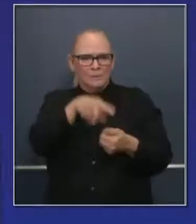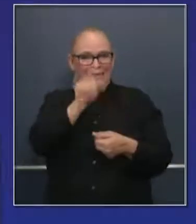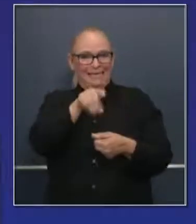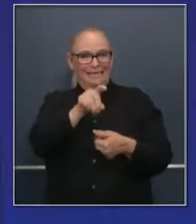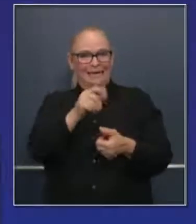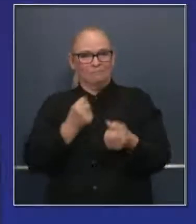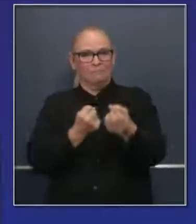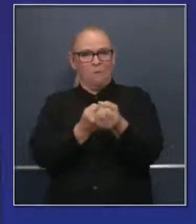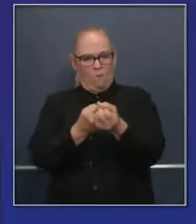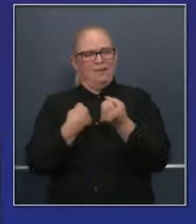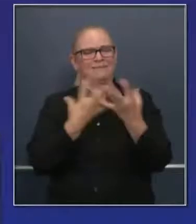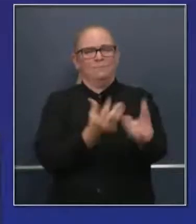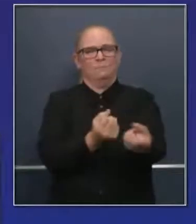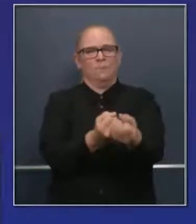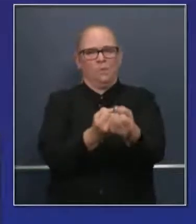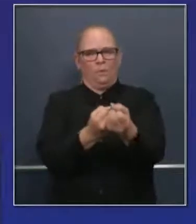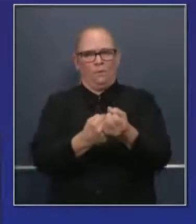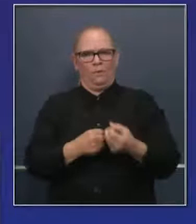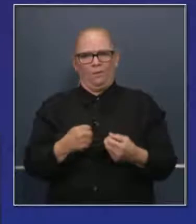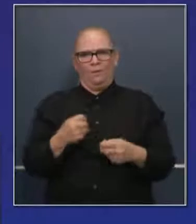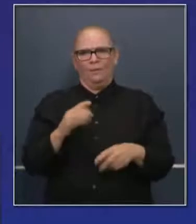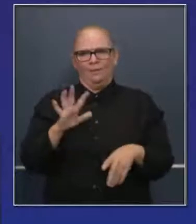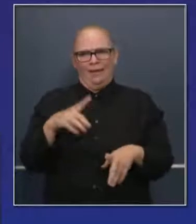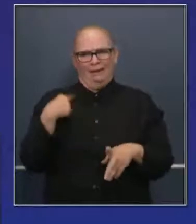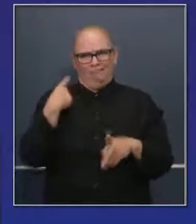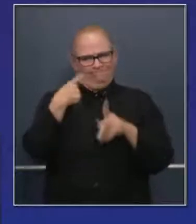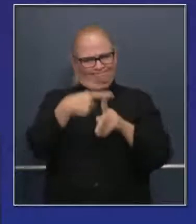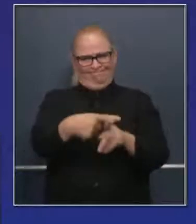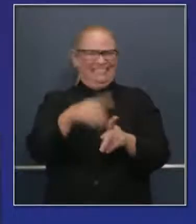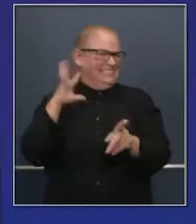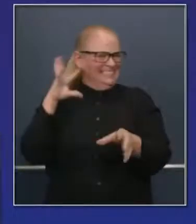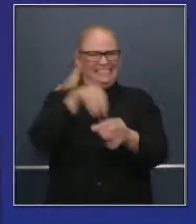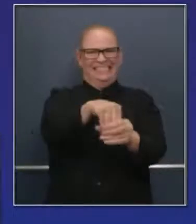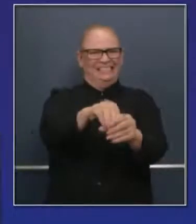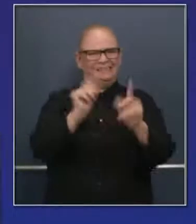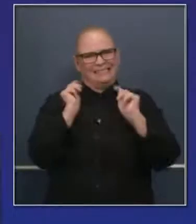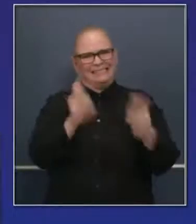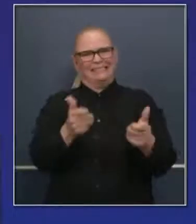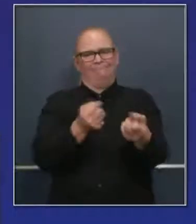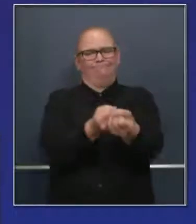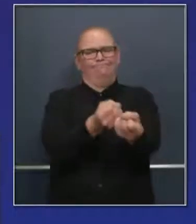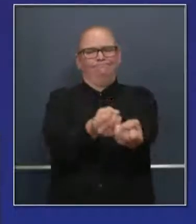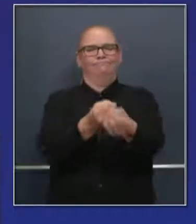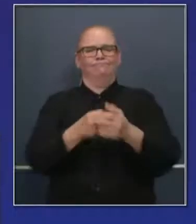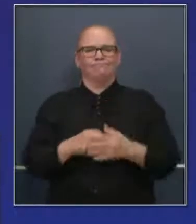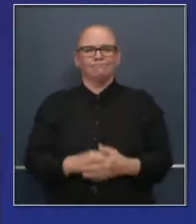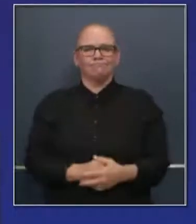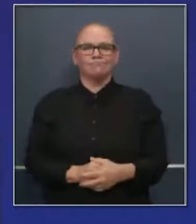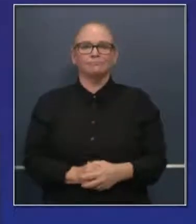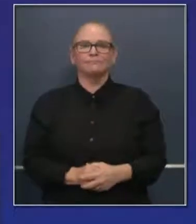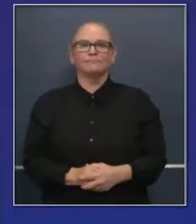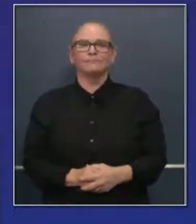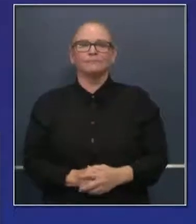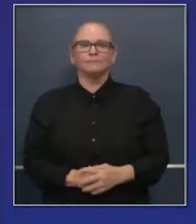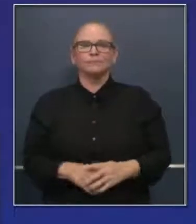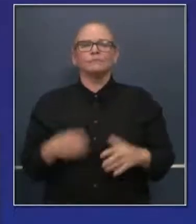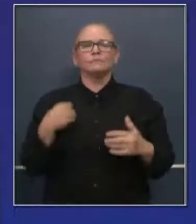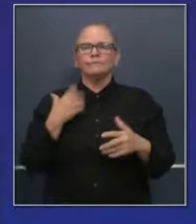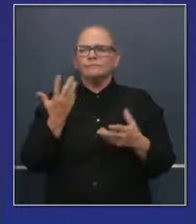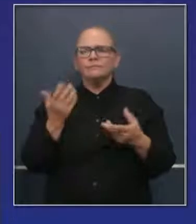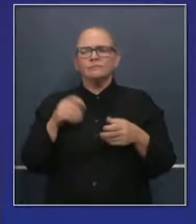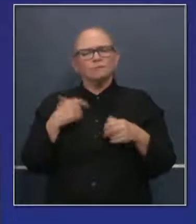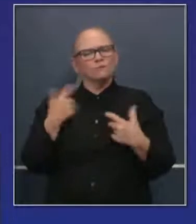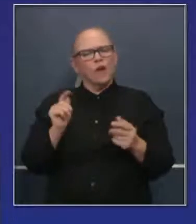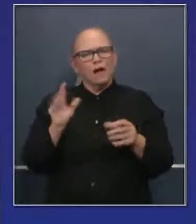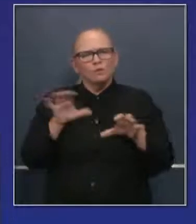important targeted interventions. We are, again, doing everything we can to fill in local